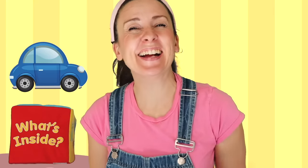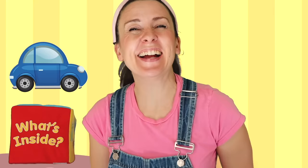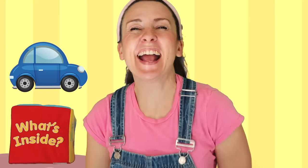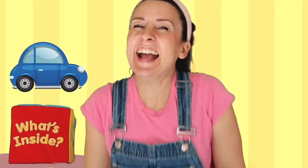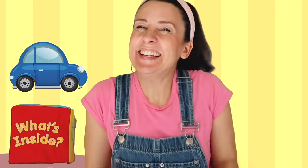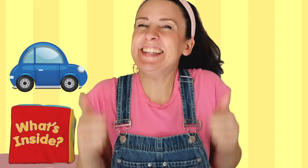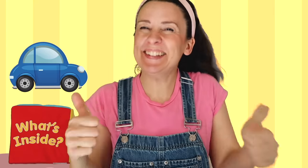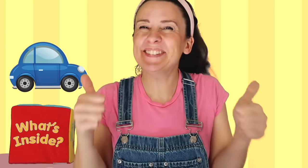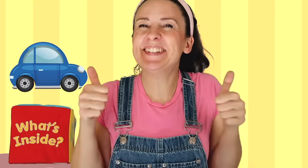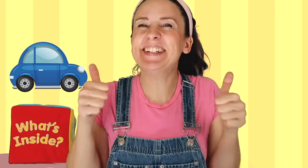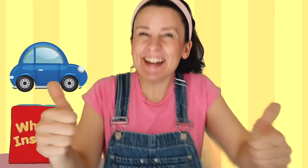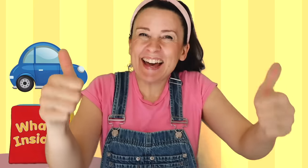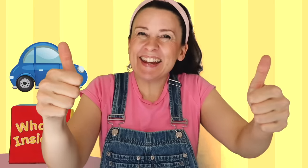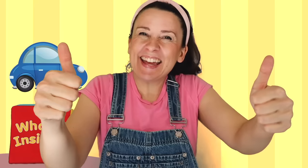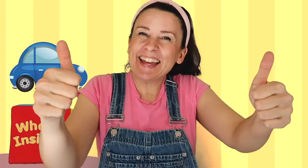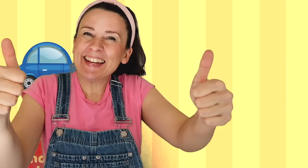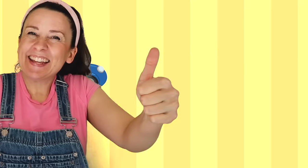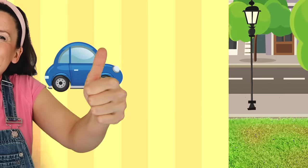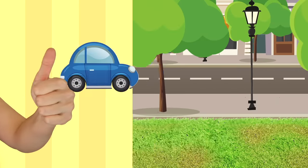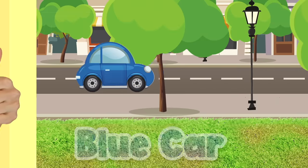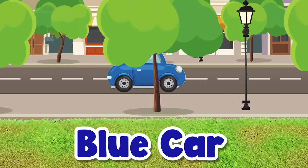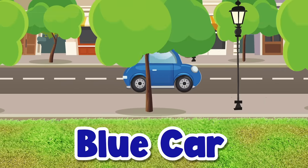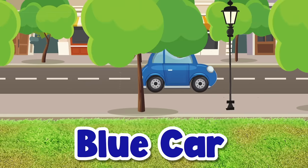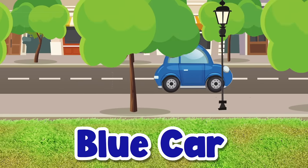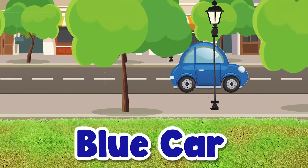car. You got it.